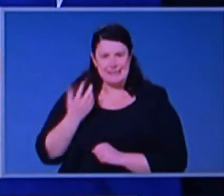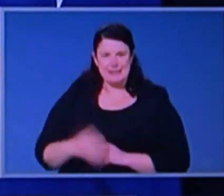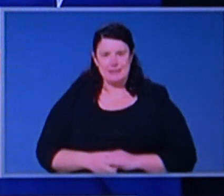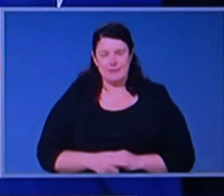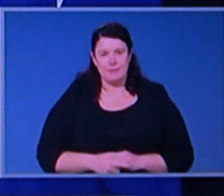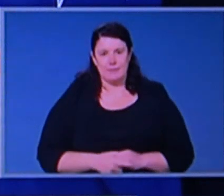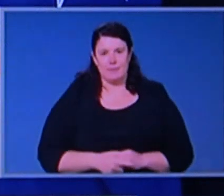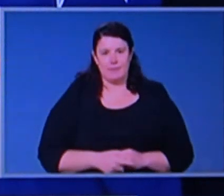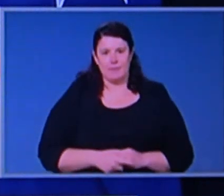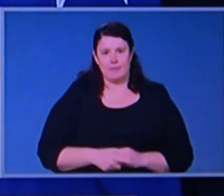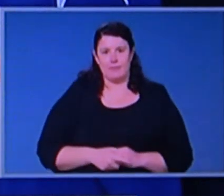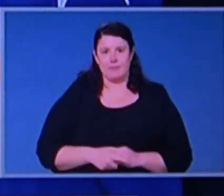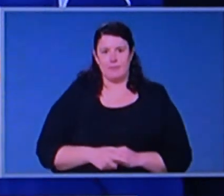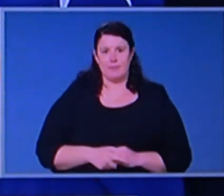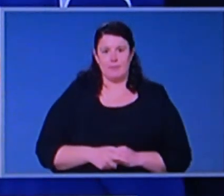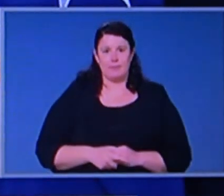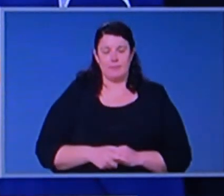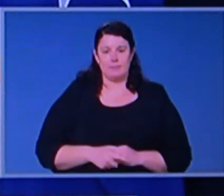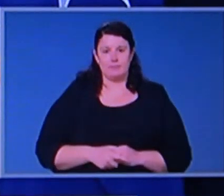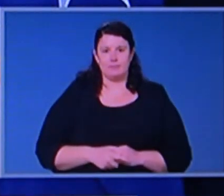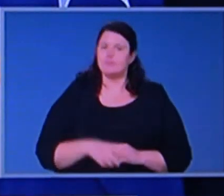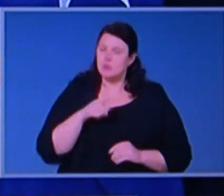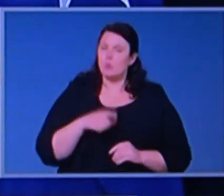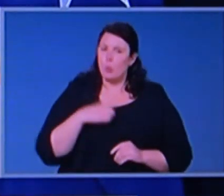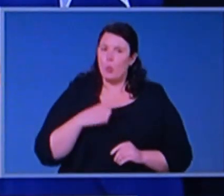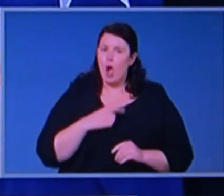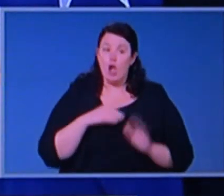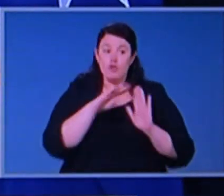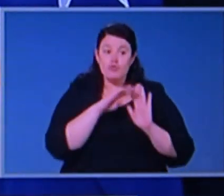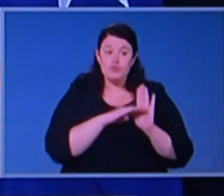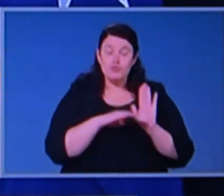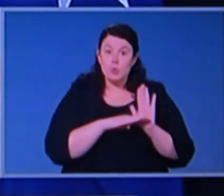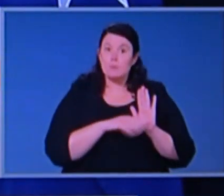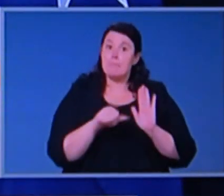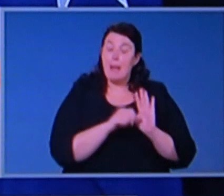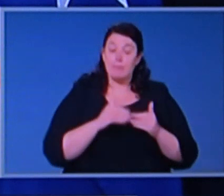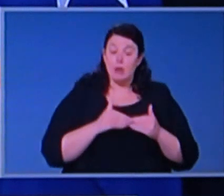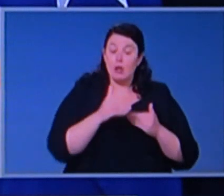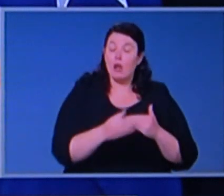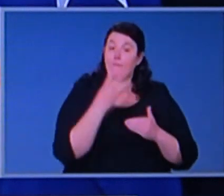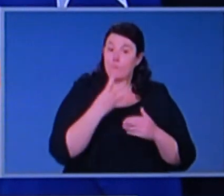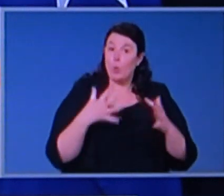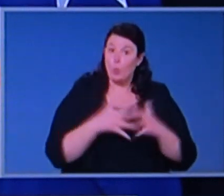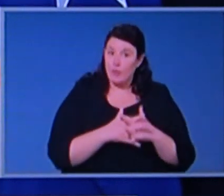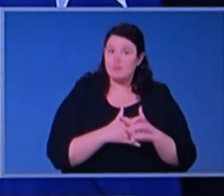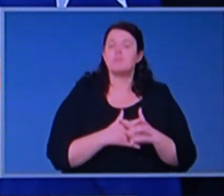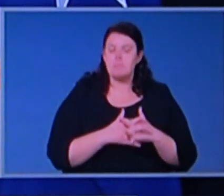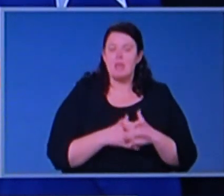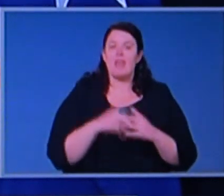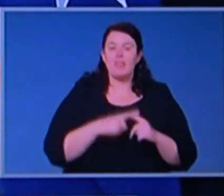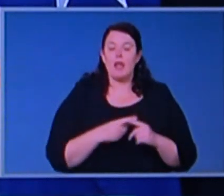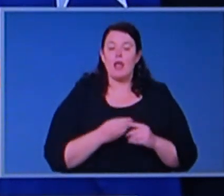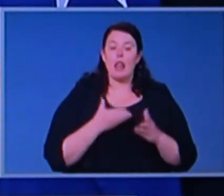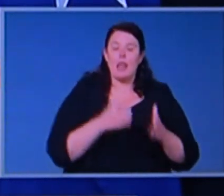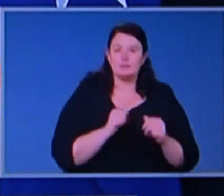to be careful of, and this is why we're doing it in a very sort of incremental, iterative way as a national cabinet, is what we don't want to see is